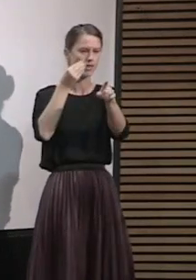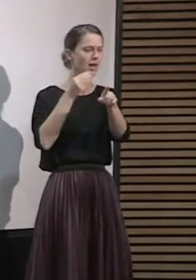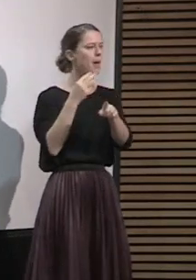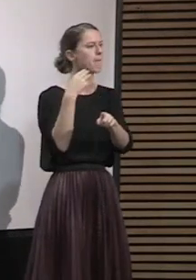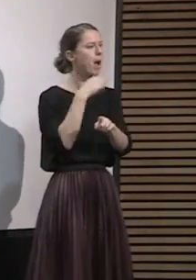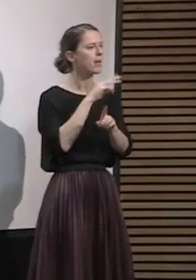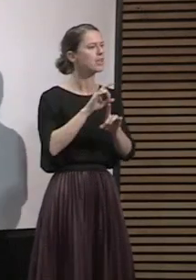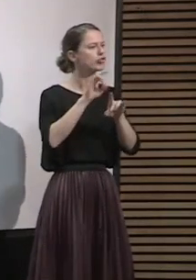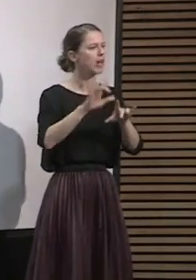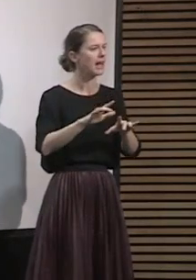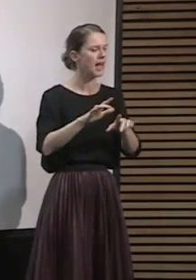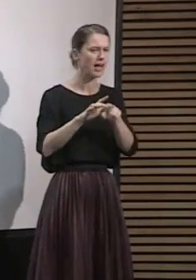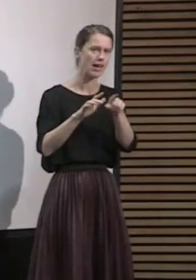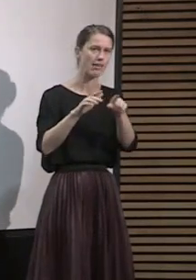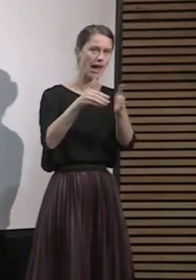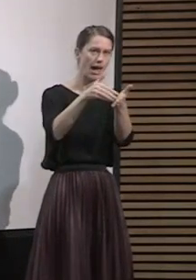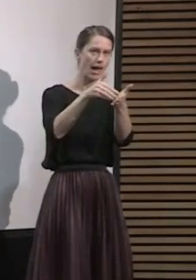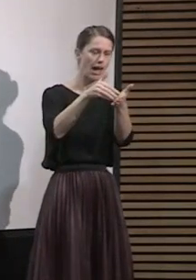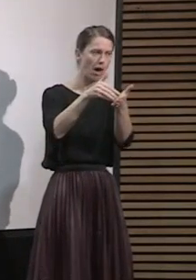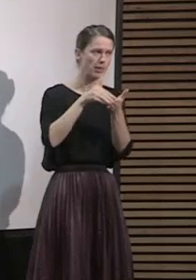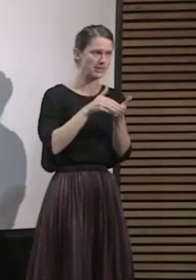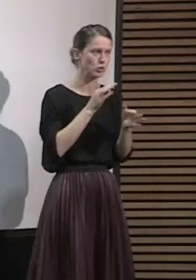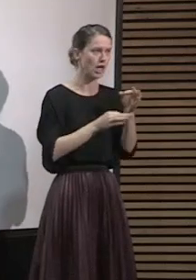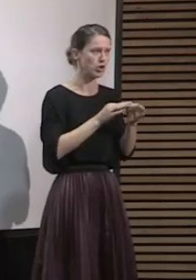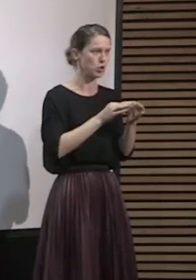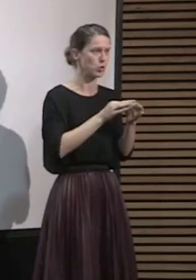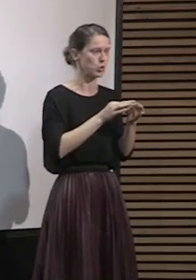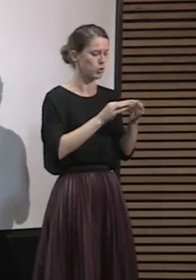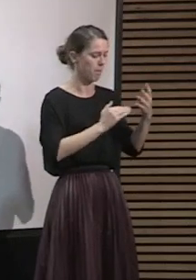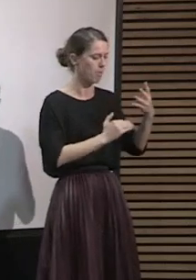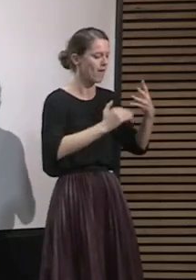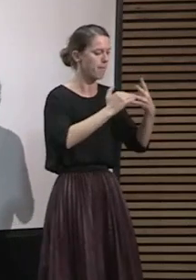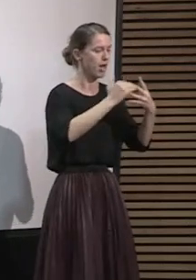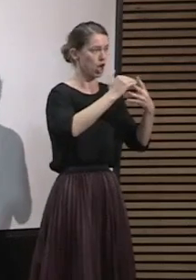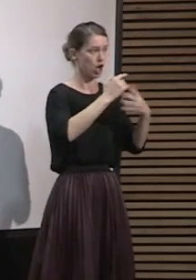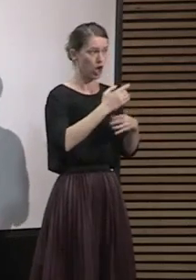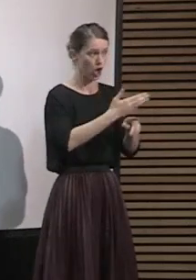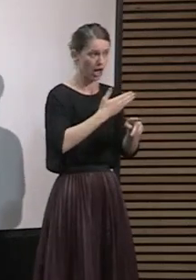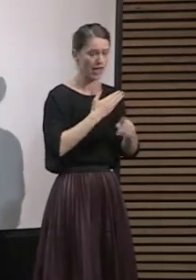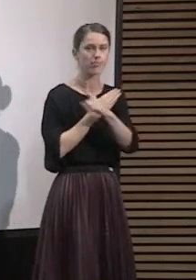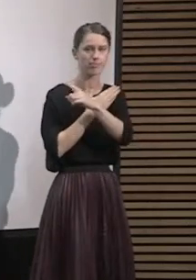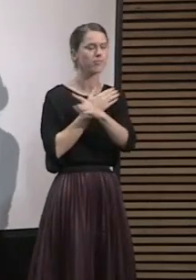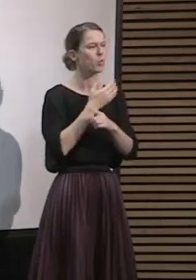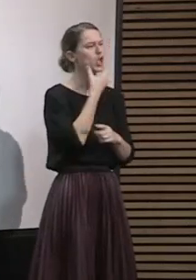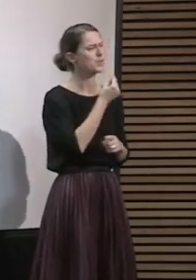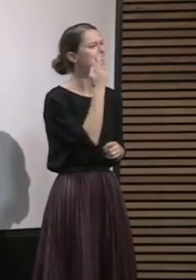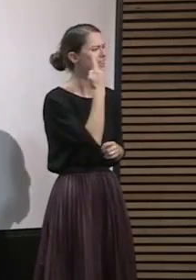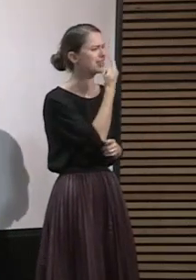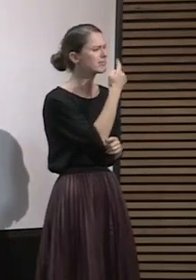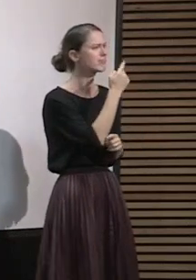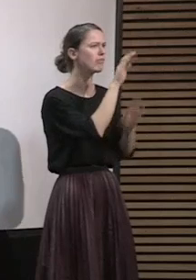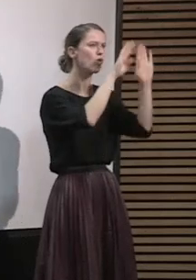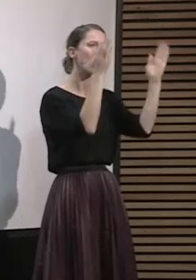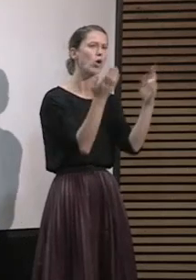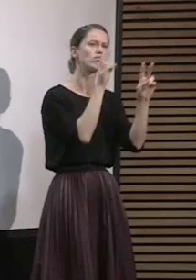in influencing your decision to go hard very early? We're evidence-based, and so you would expect us to look overseas at what other experiences